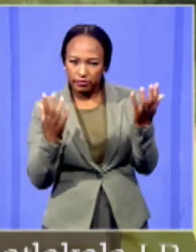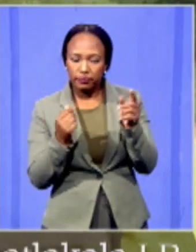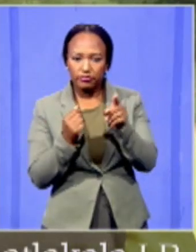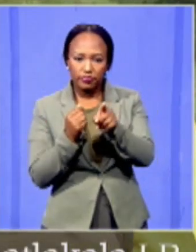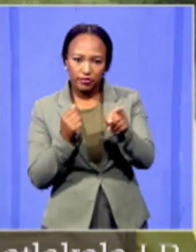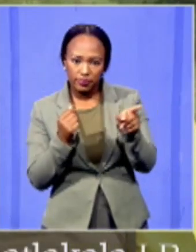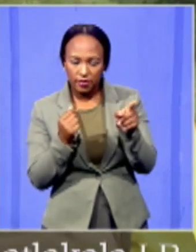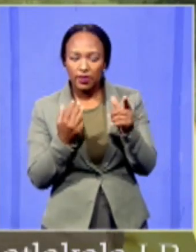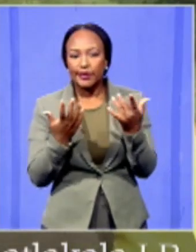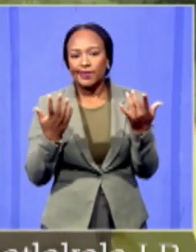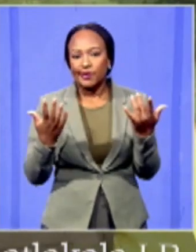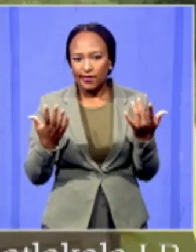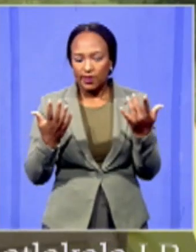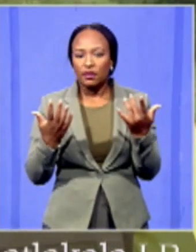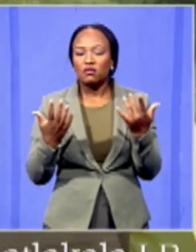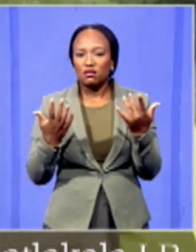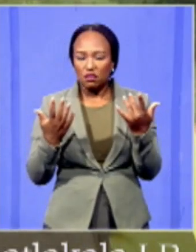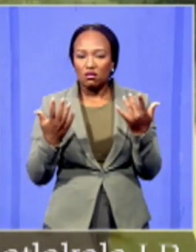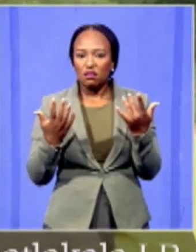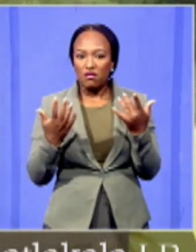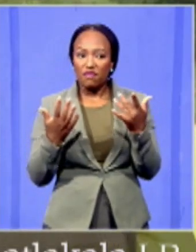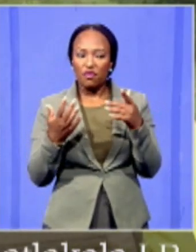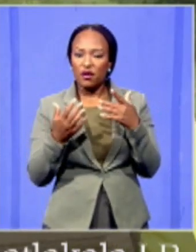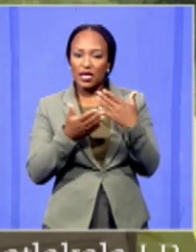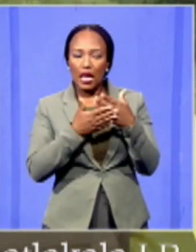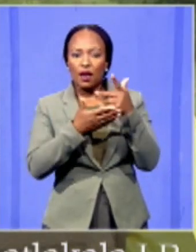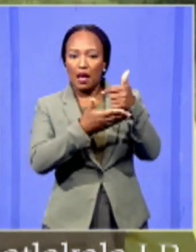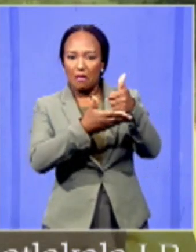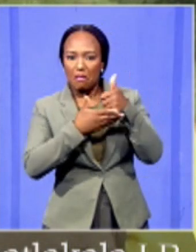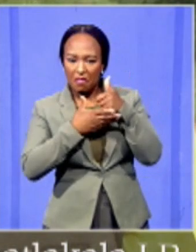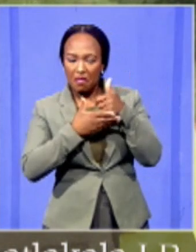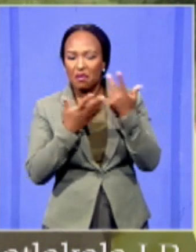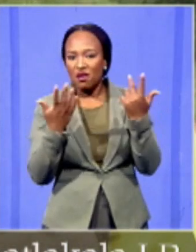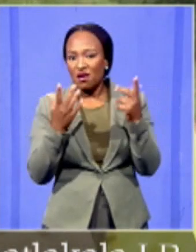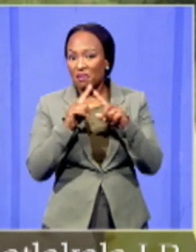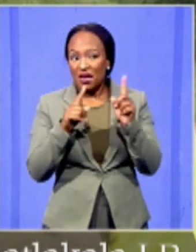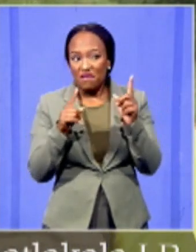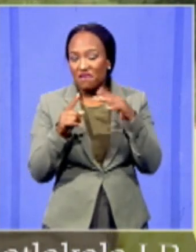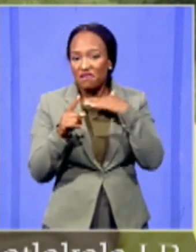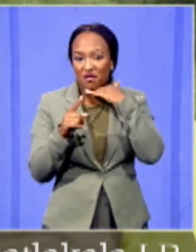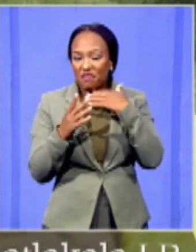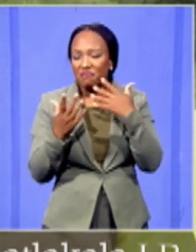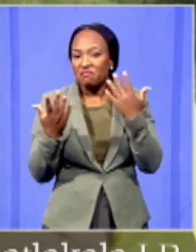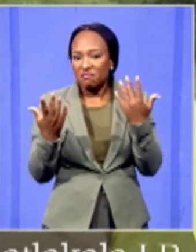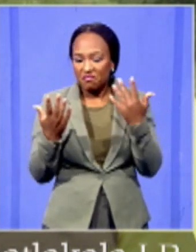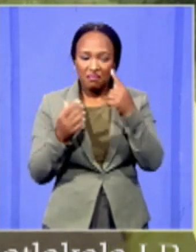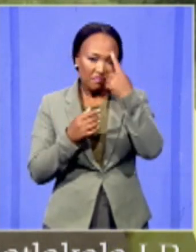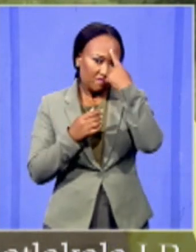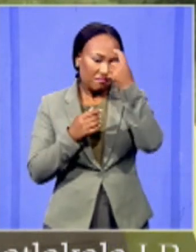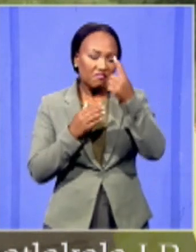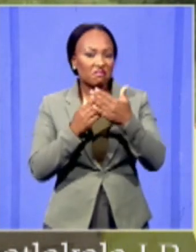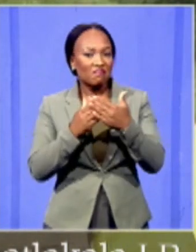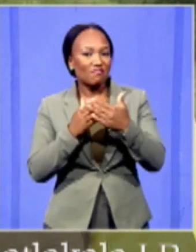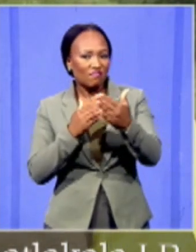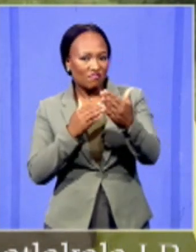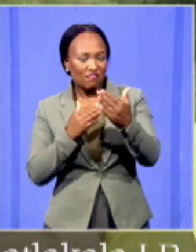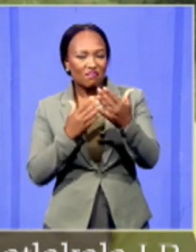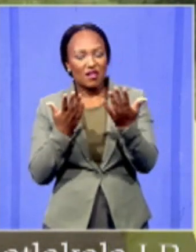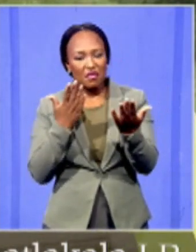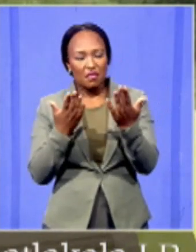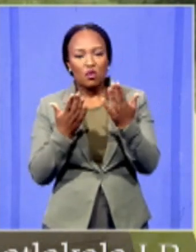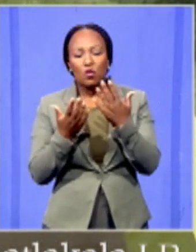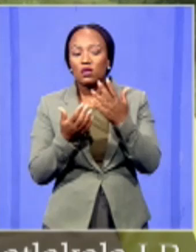kua motseng wa Mmamatlakala e ka kgona go thušana eupša if e ka se lekane palo ke dumela gore bolao ile go eta pele bo tla dira ka mokgwa bo ka kgonang